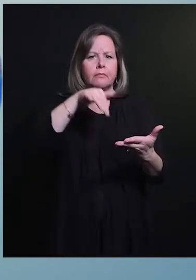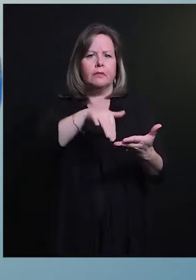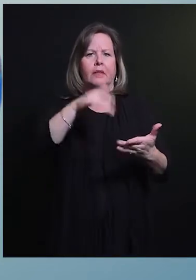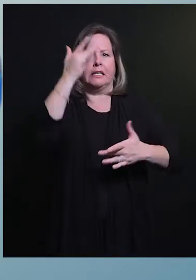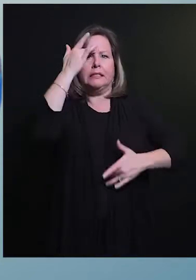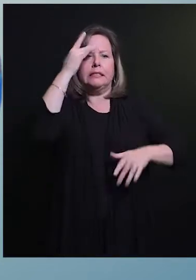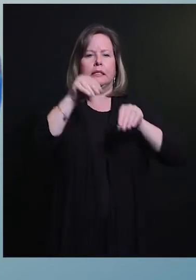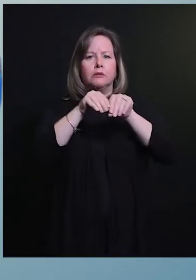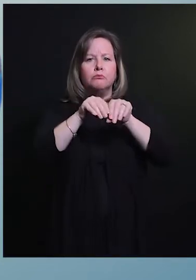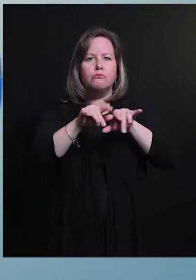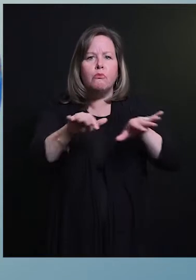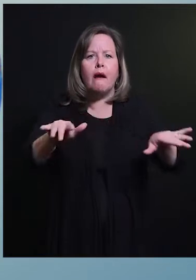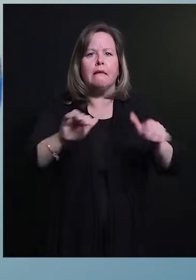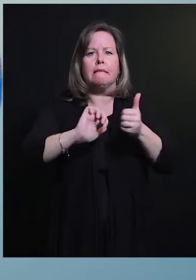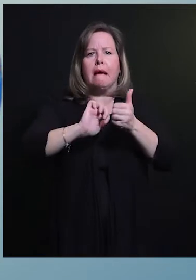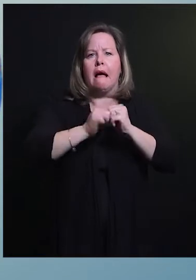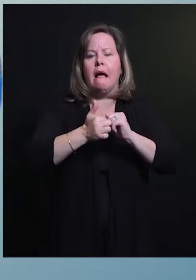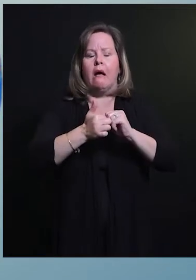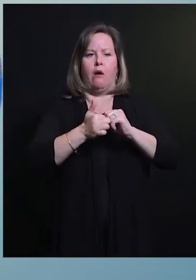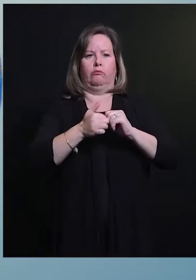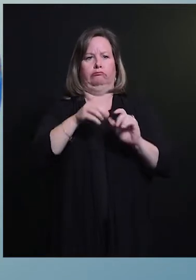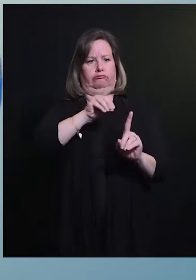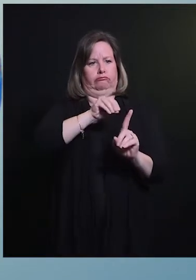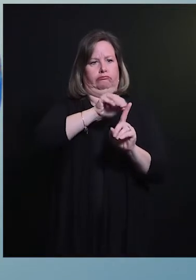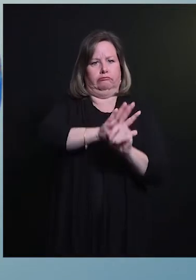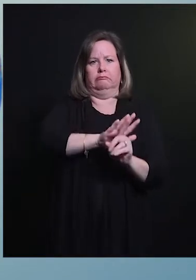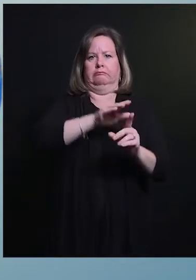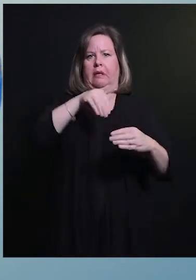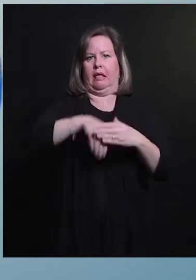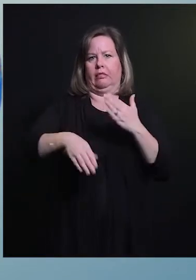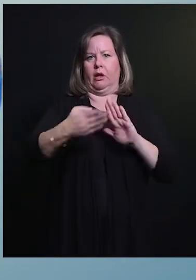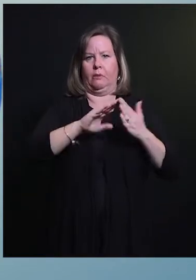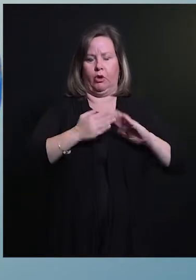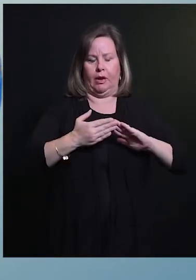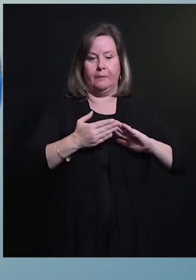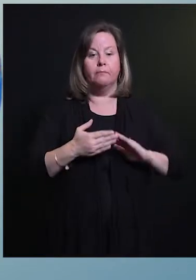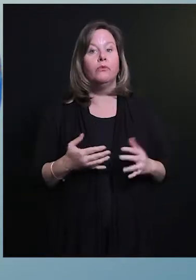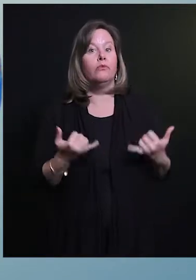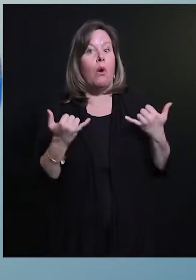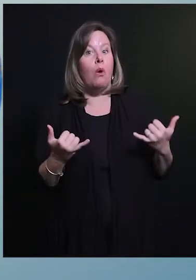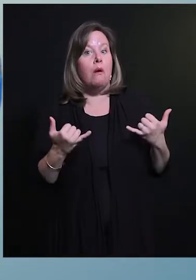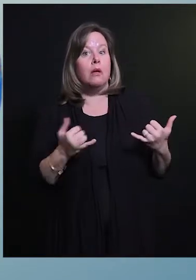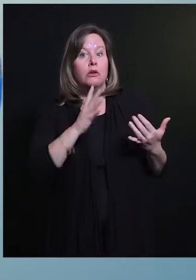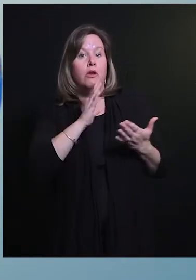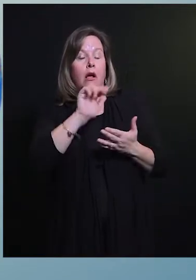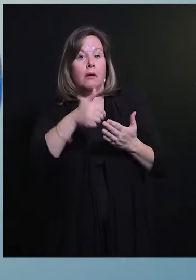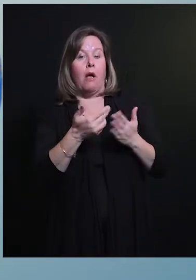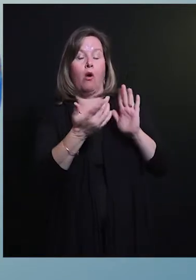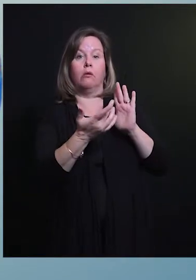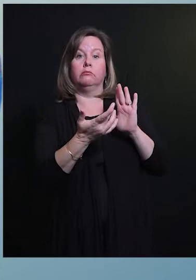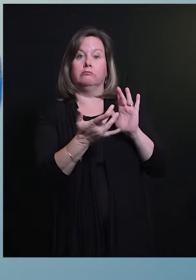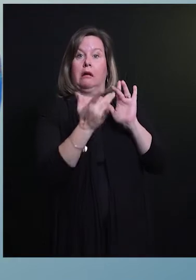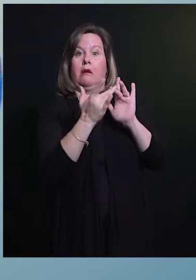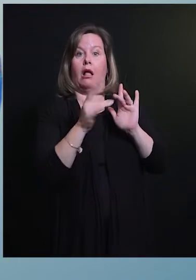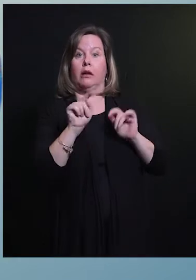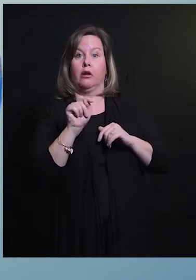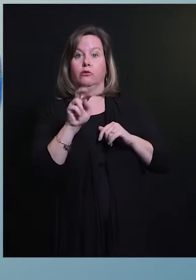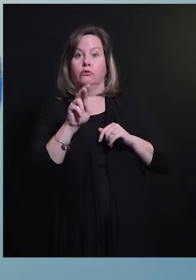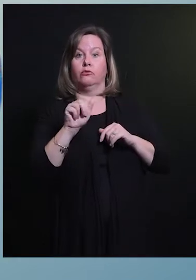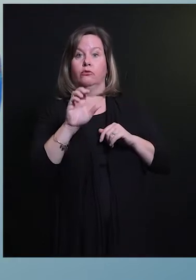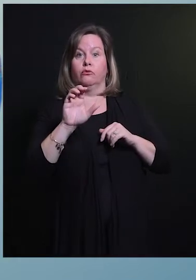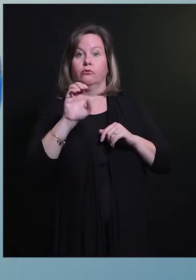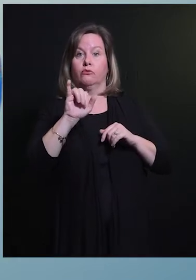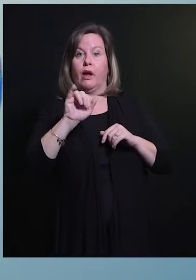and helps to prevent the spread of that infection within our community. So we wanted to talk a little bit today about contact tracing. We've had